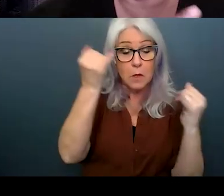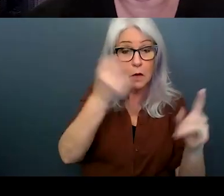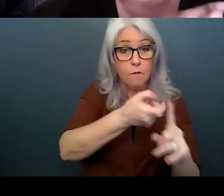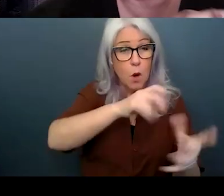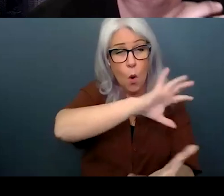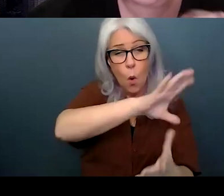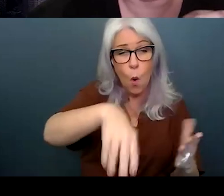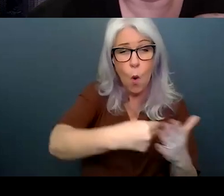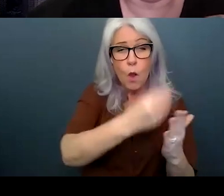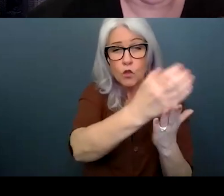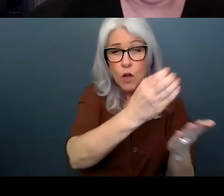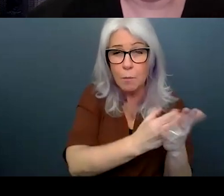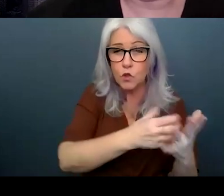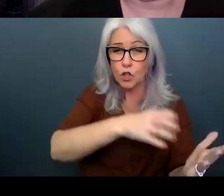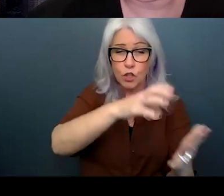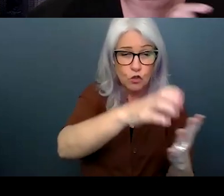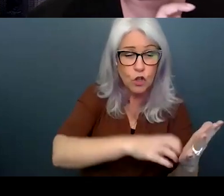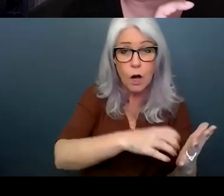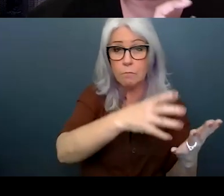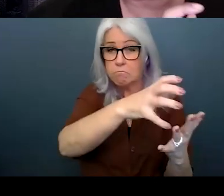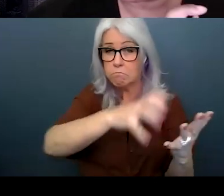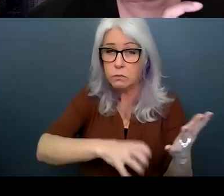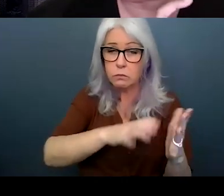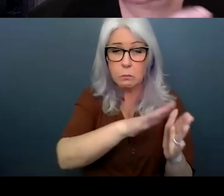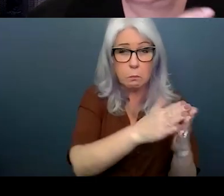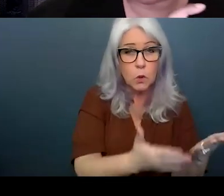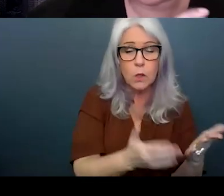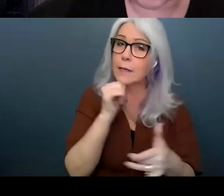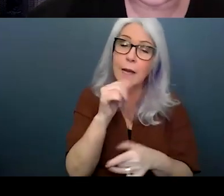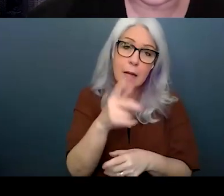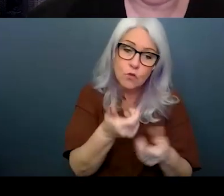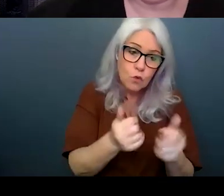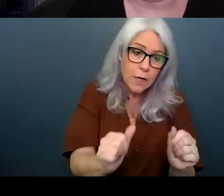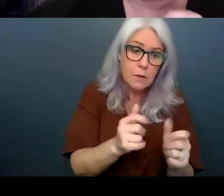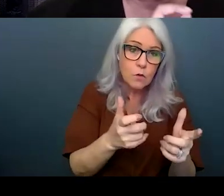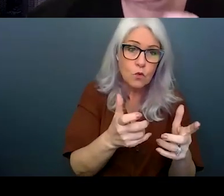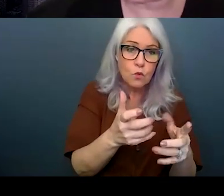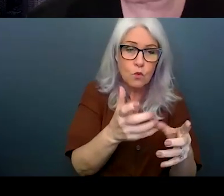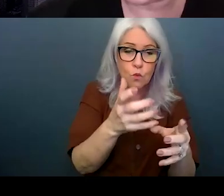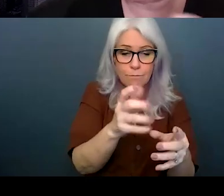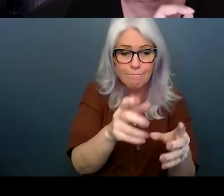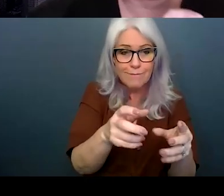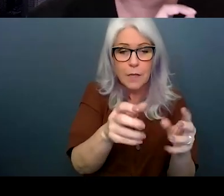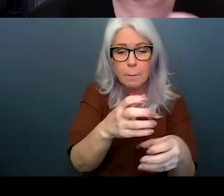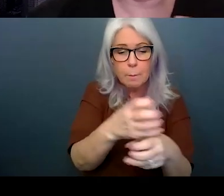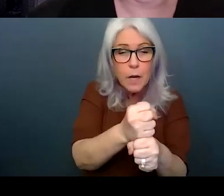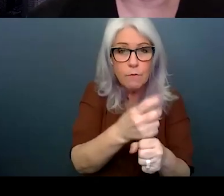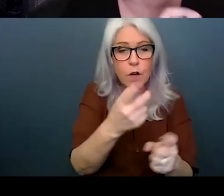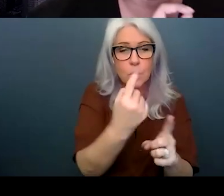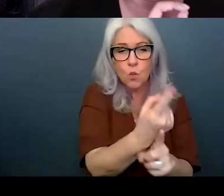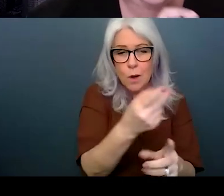are cases where you're not trying to paraphrase just one sentence or one thought. Summaries, just